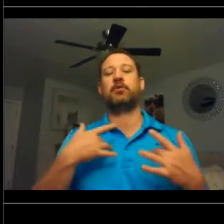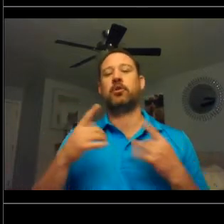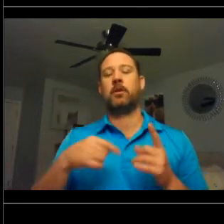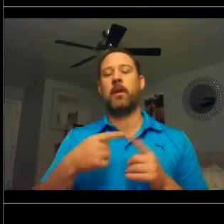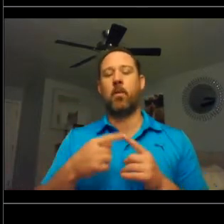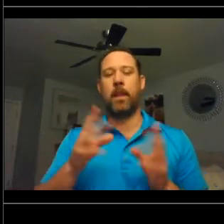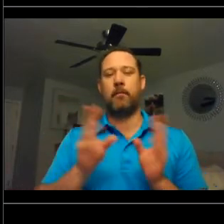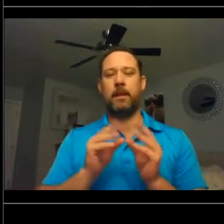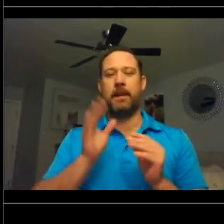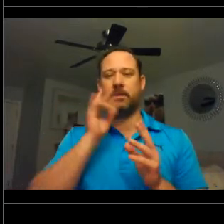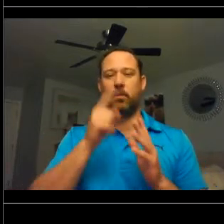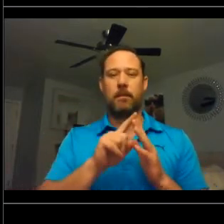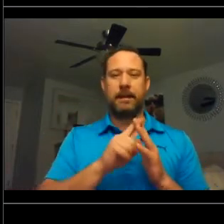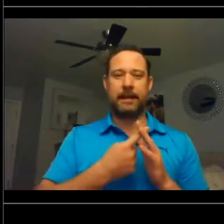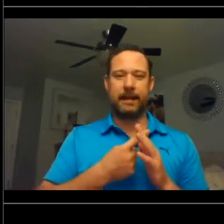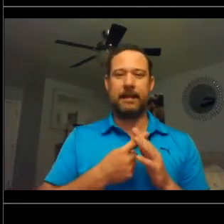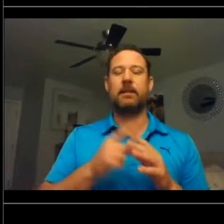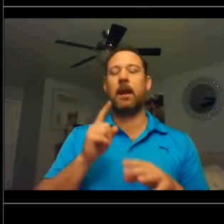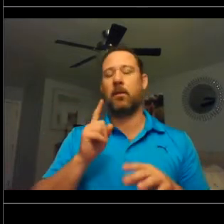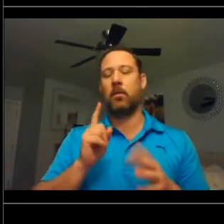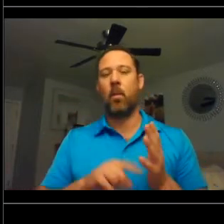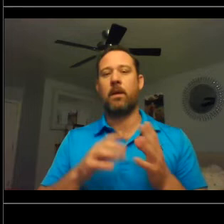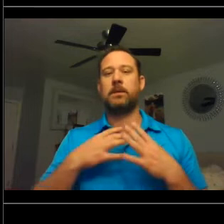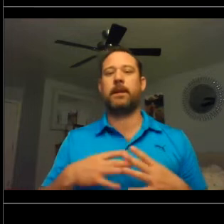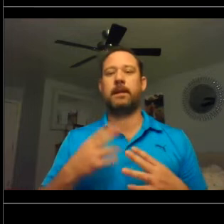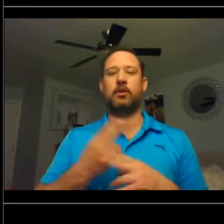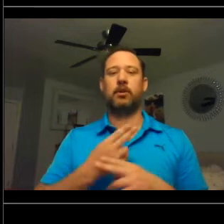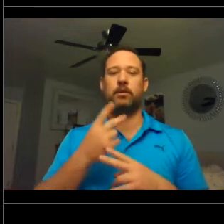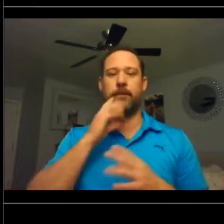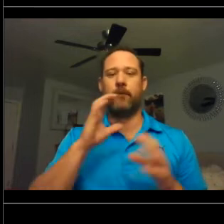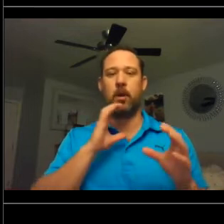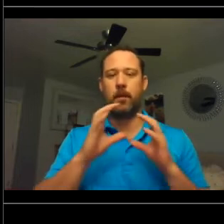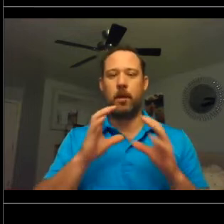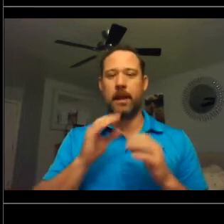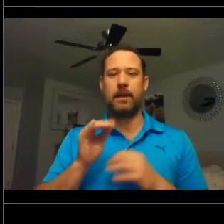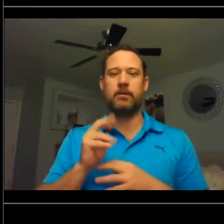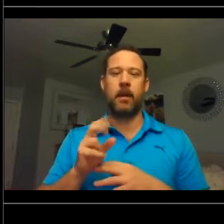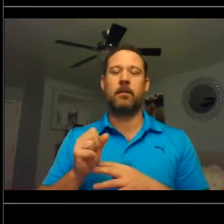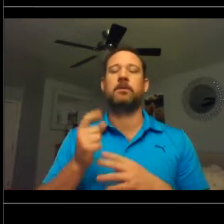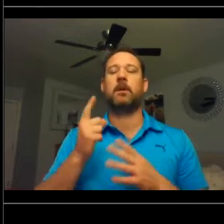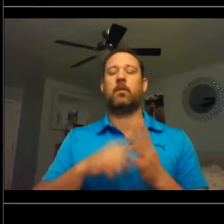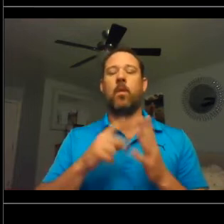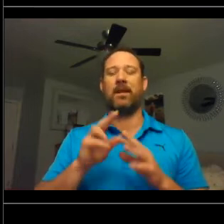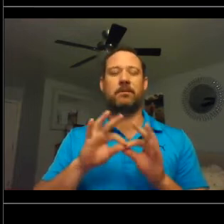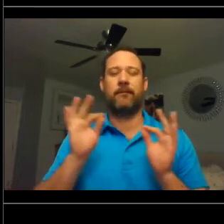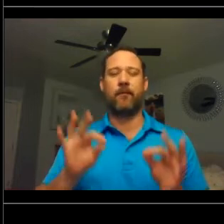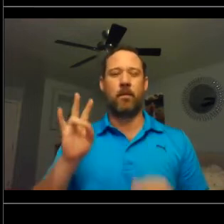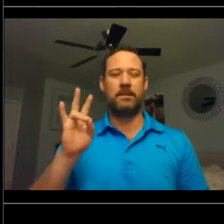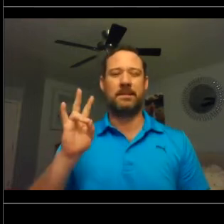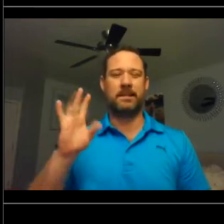meetings will begin and what is the committee using for communication methods. Also, what is a Form 700?